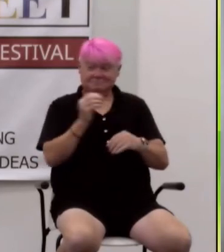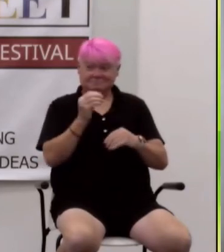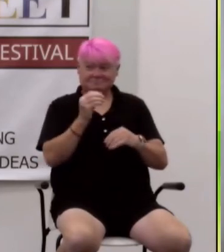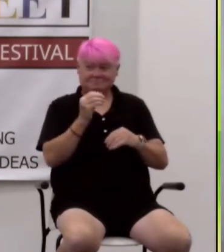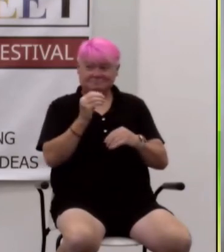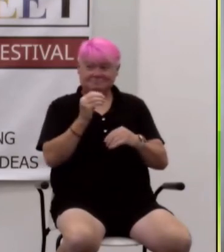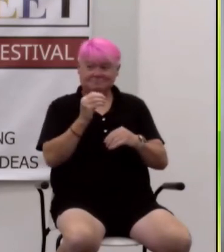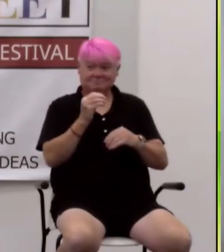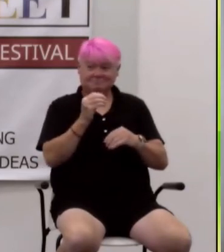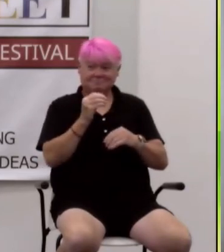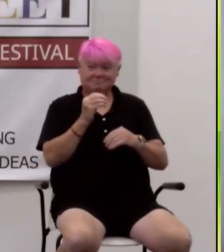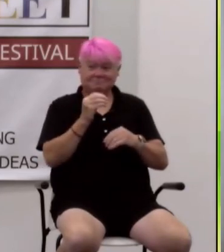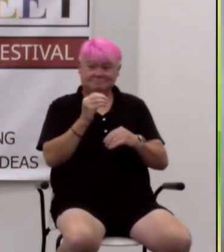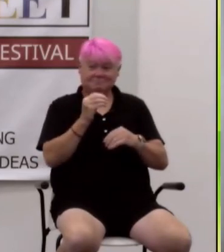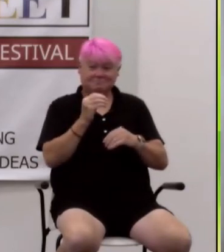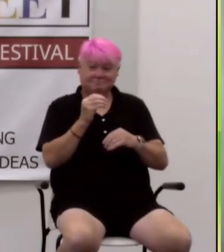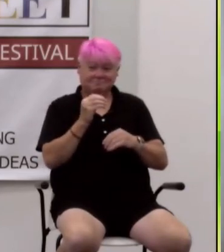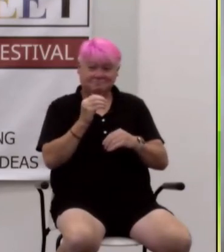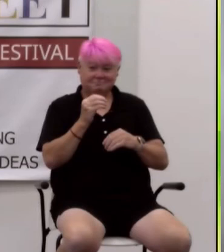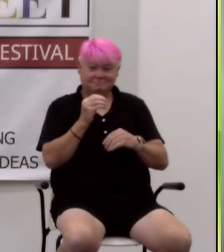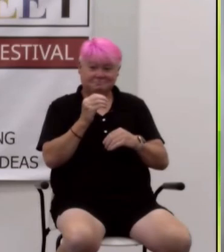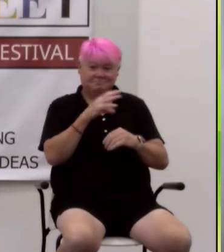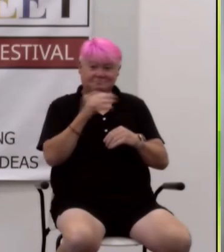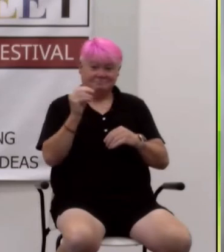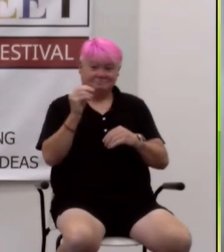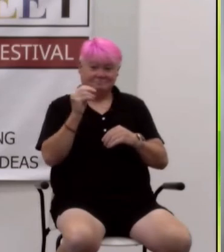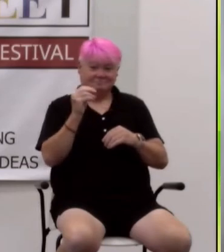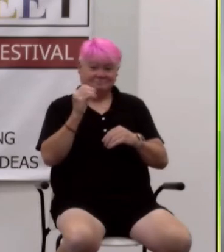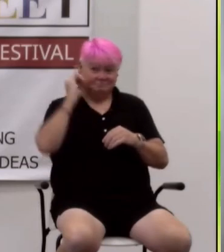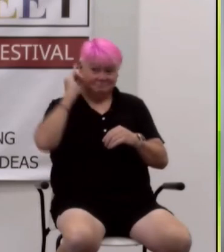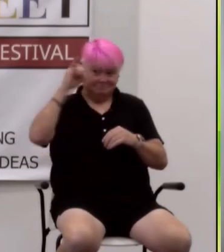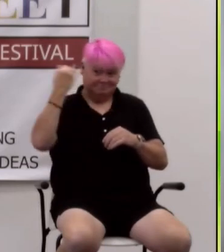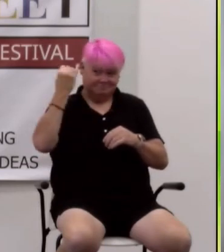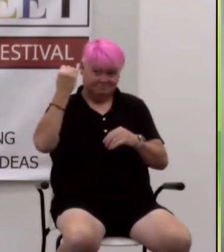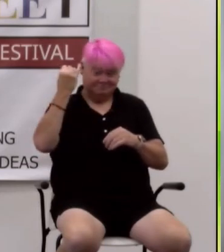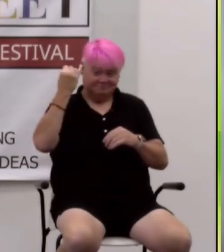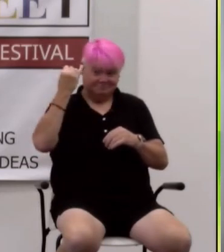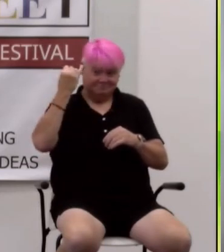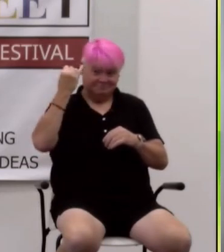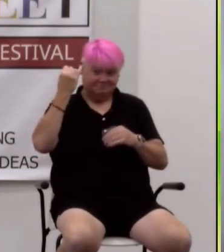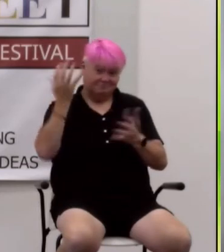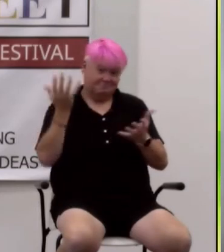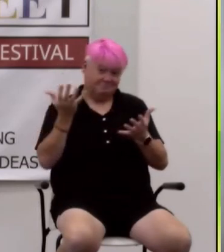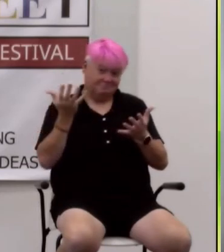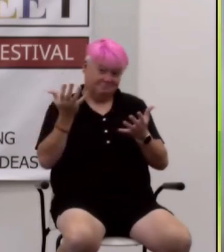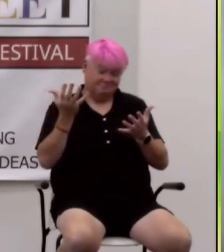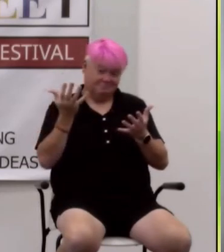Jack's equanimity and his